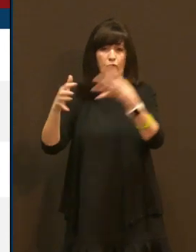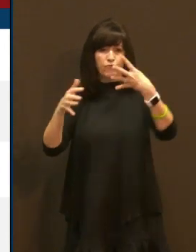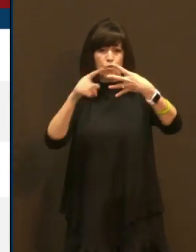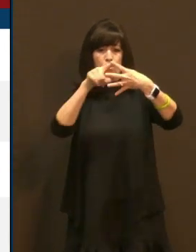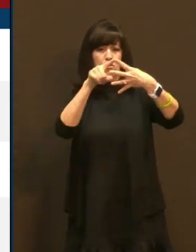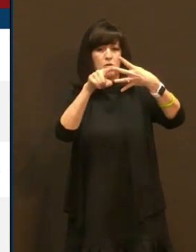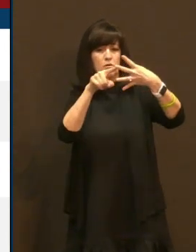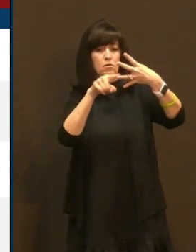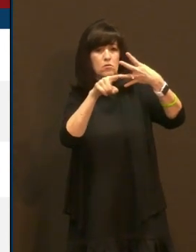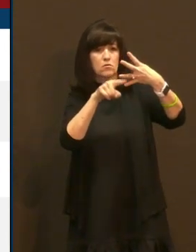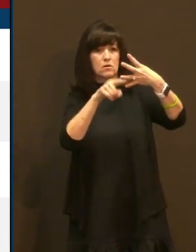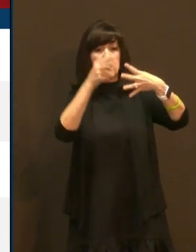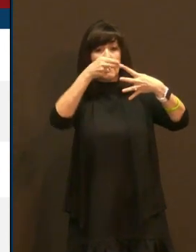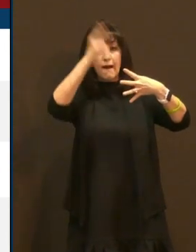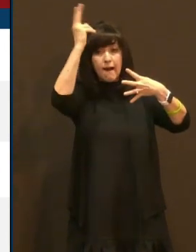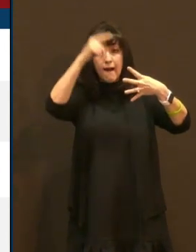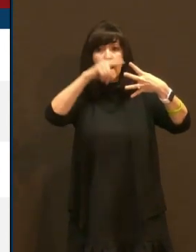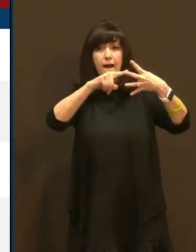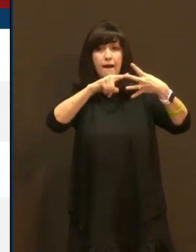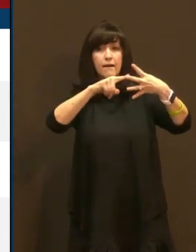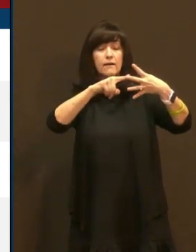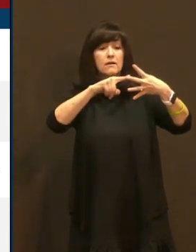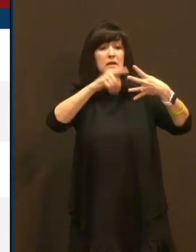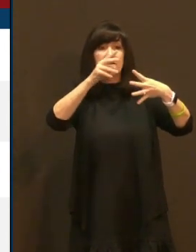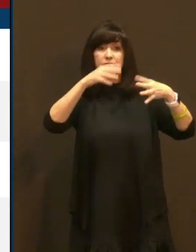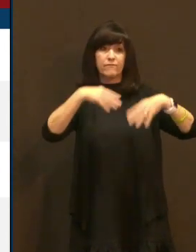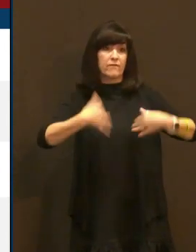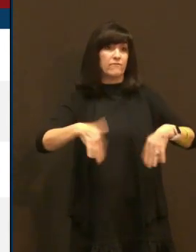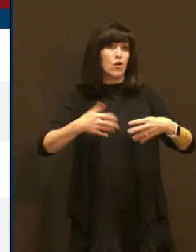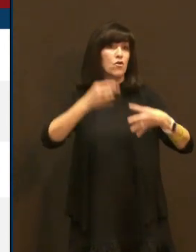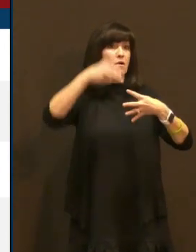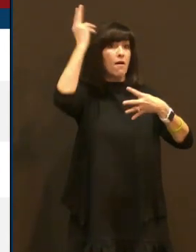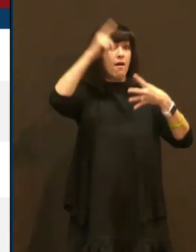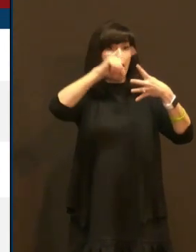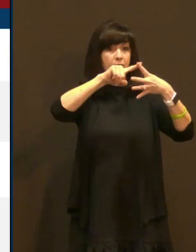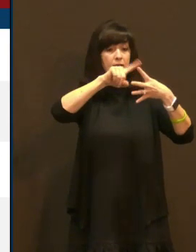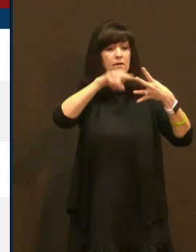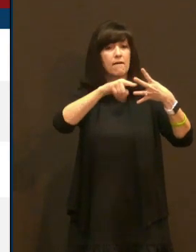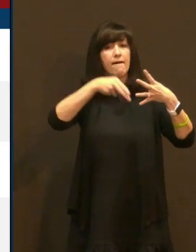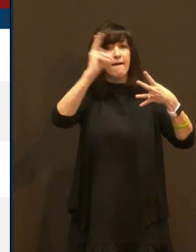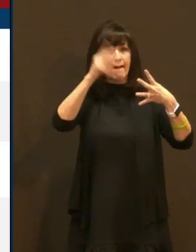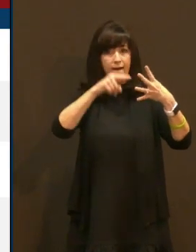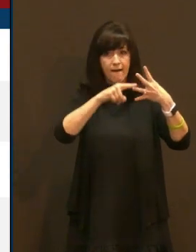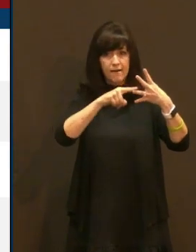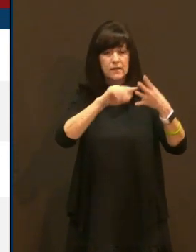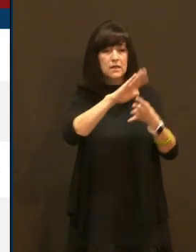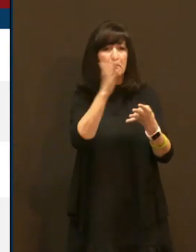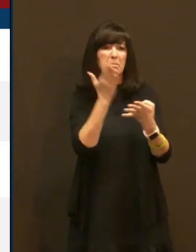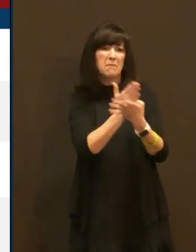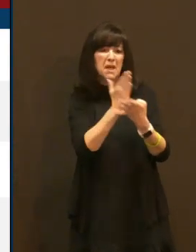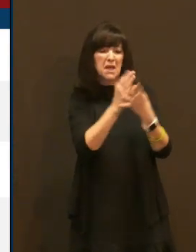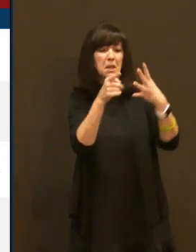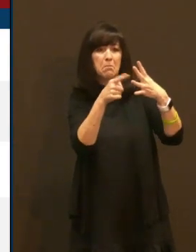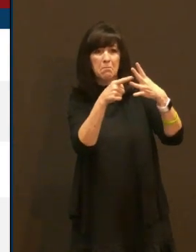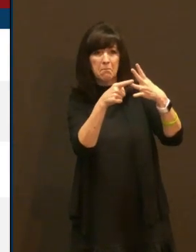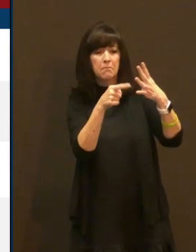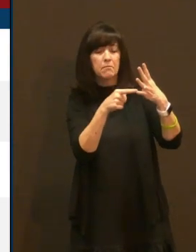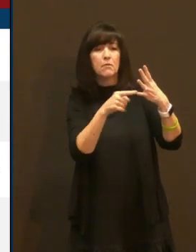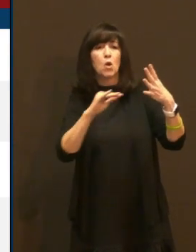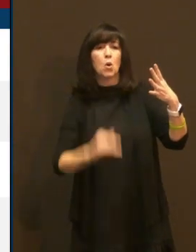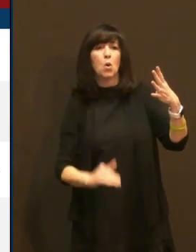very high, high, medium, and lower risk. So those in the very high category